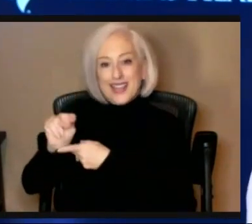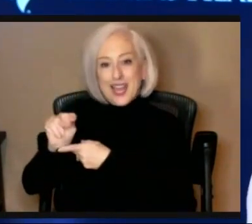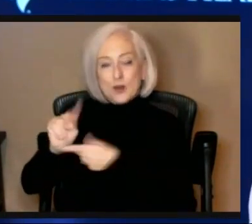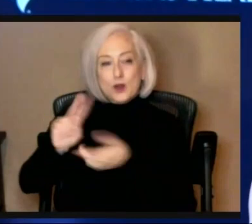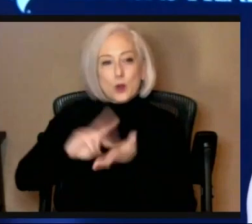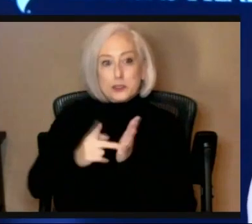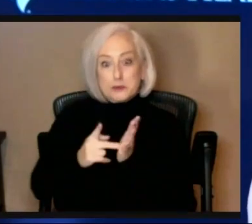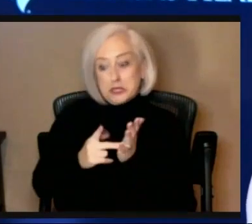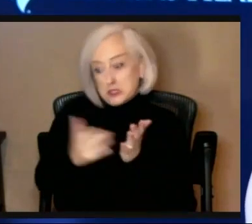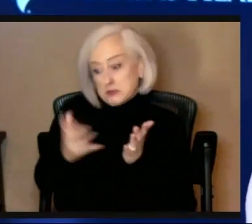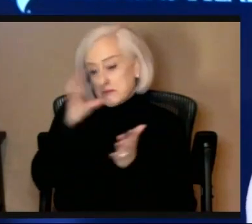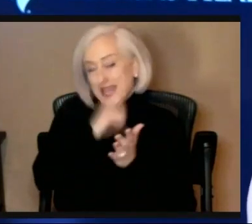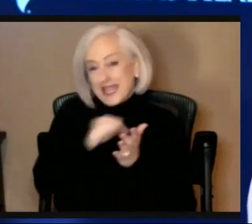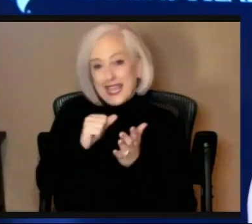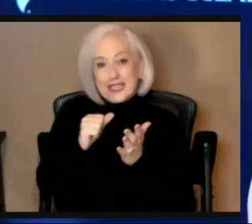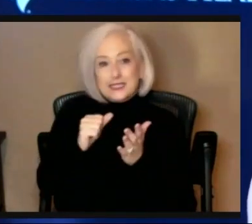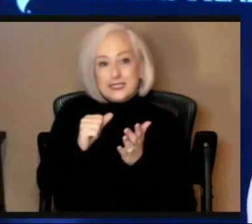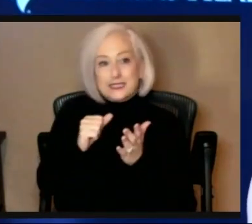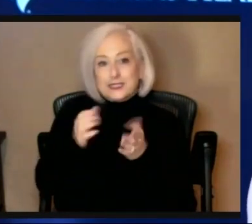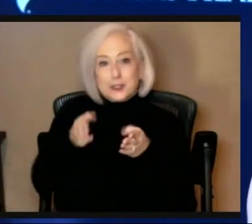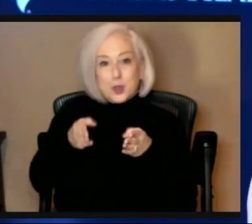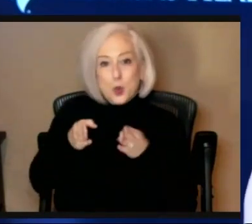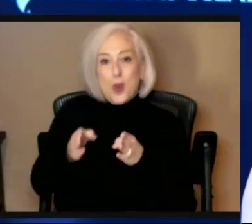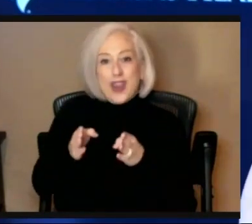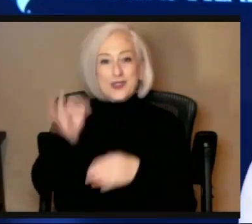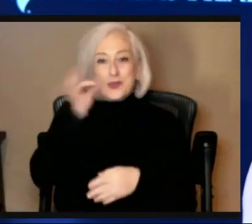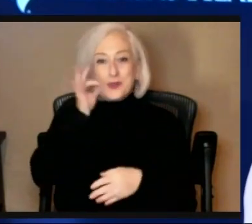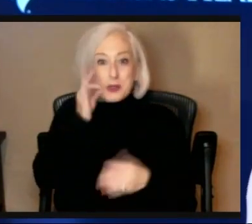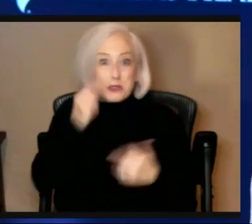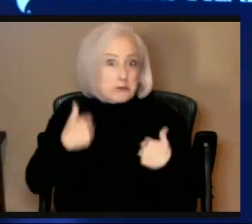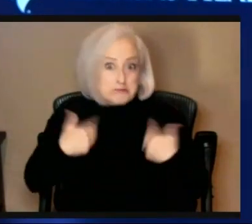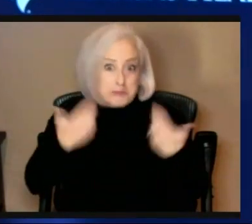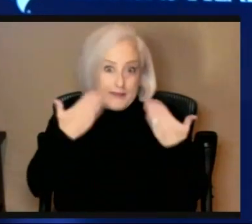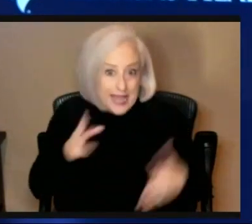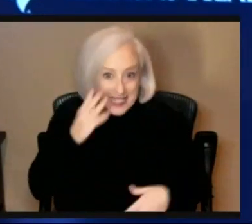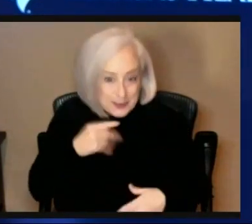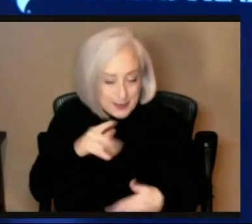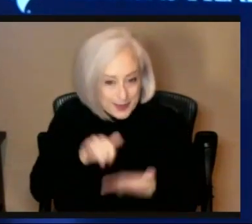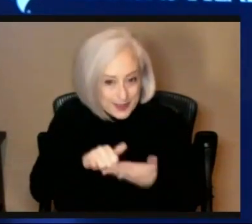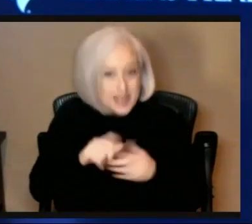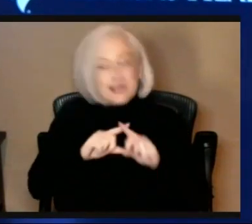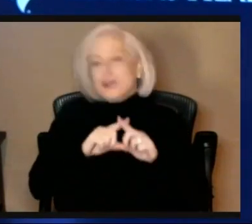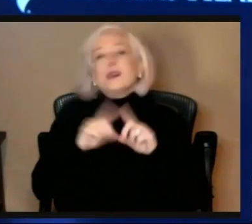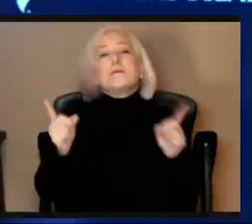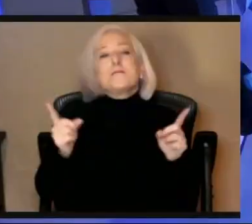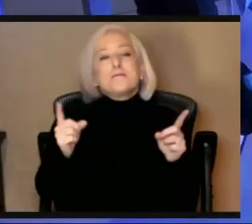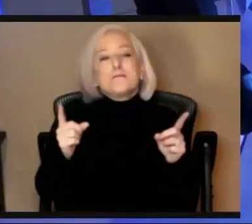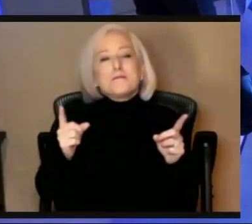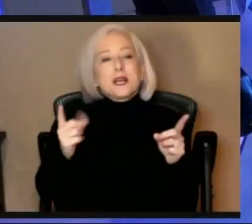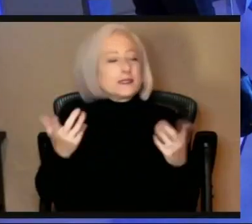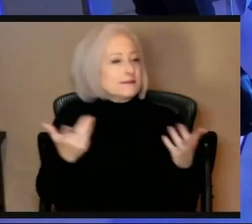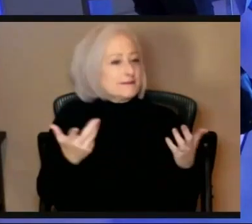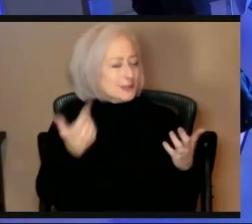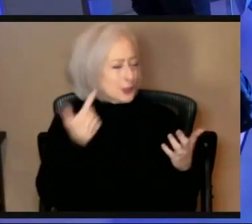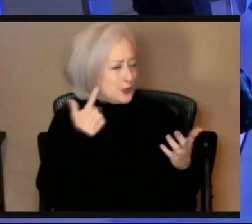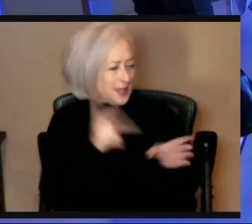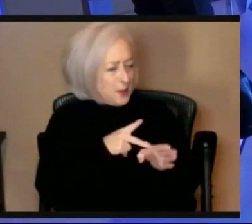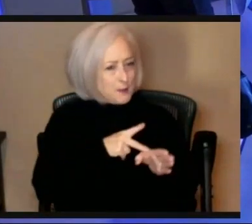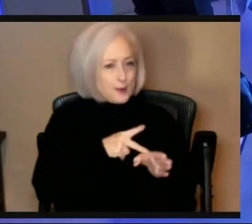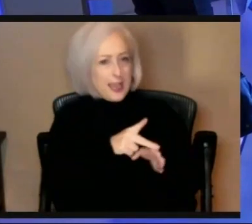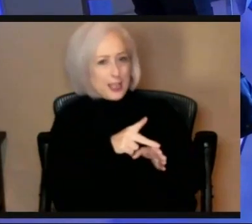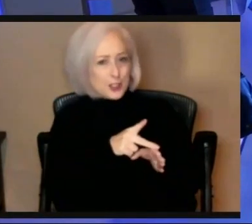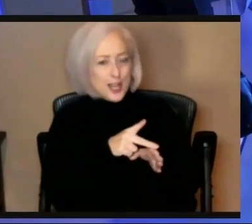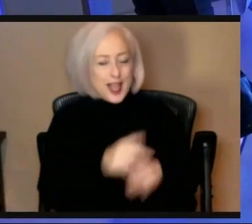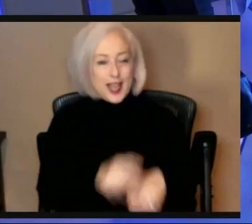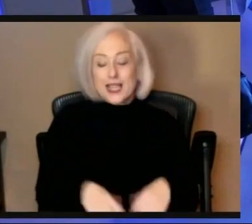how they smoke pot. Can't say I've experienced it, but I think that appears to be the method. Professional. Is that Well, I've now have